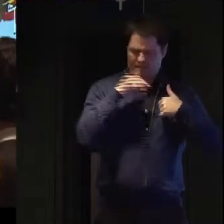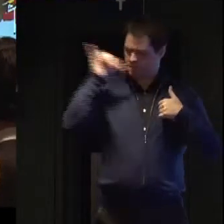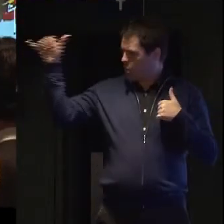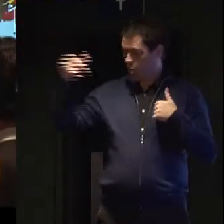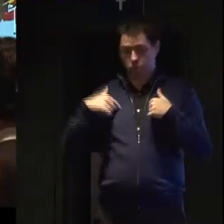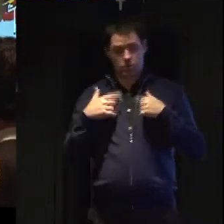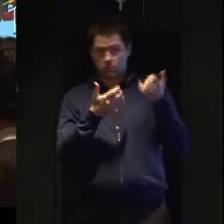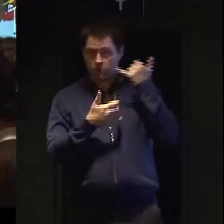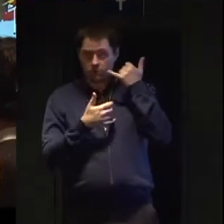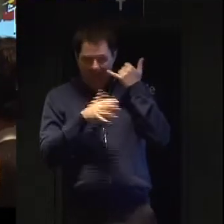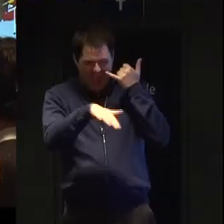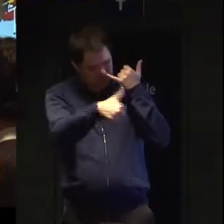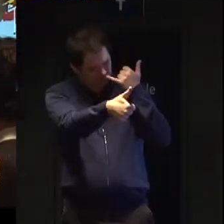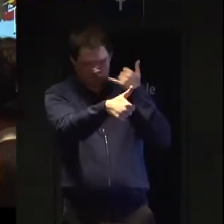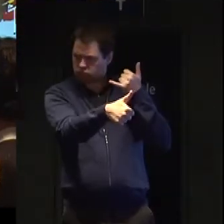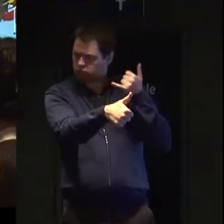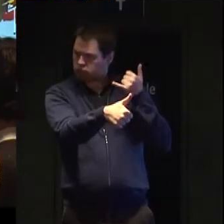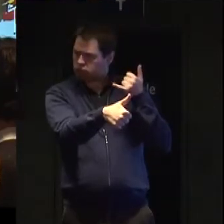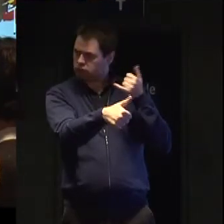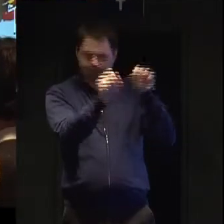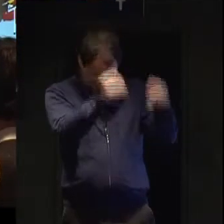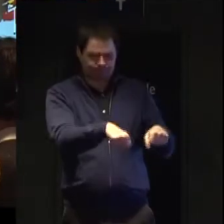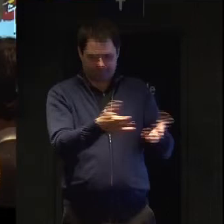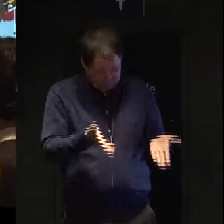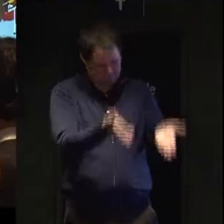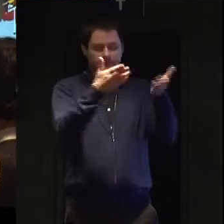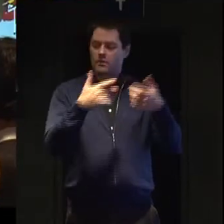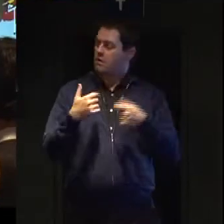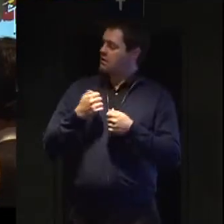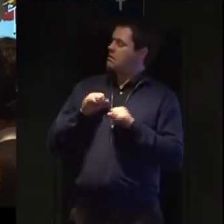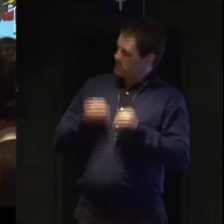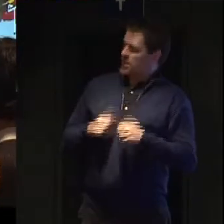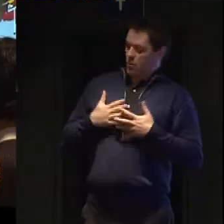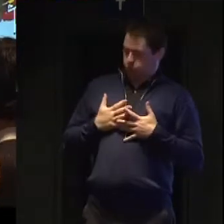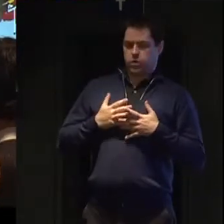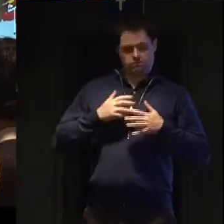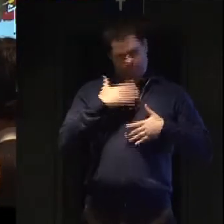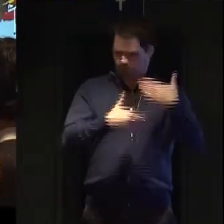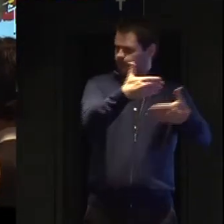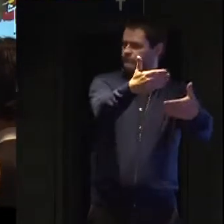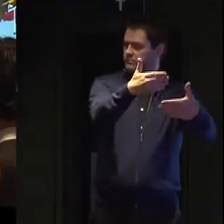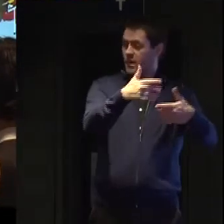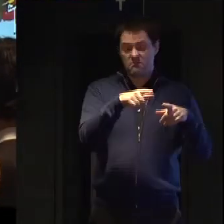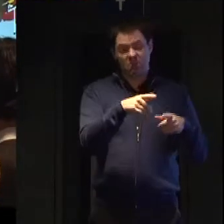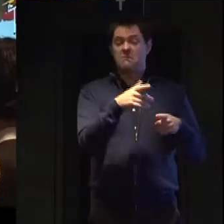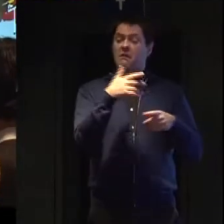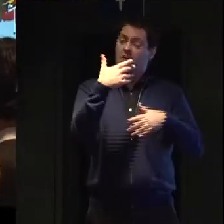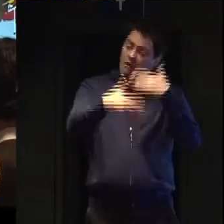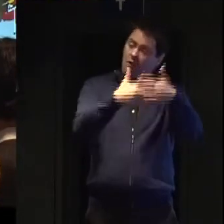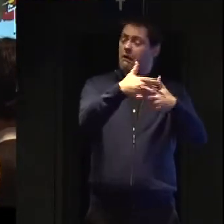here? We provide them a lot of guidance with advice, support. We get regular queries from them.